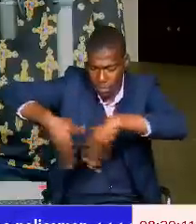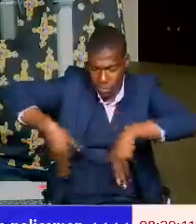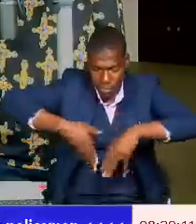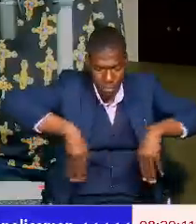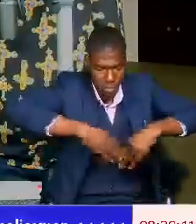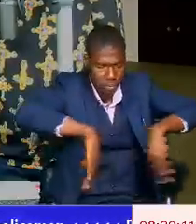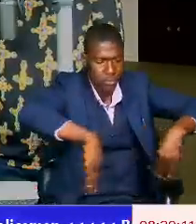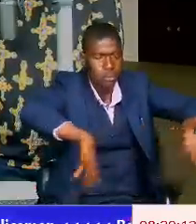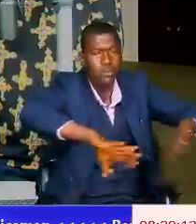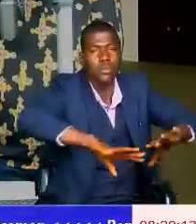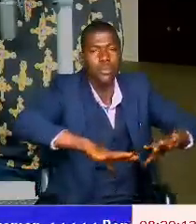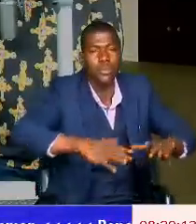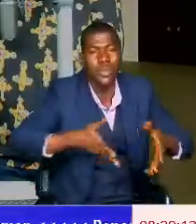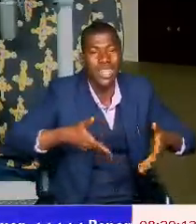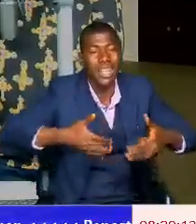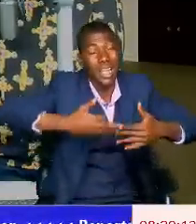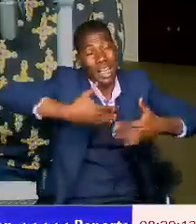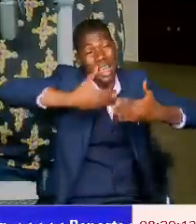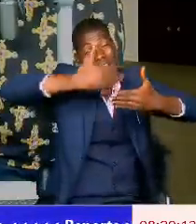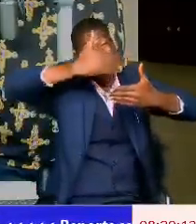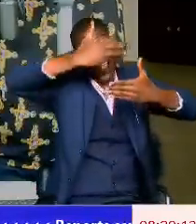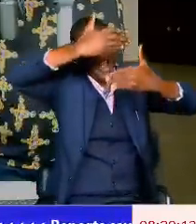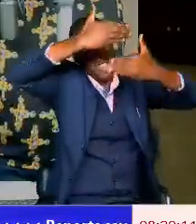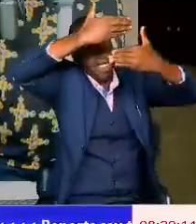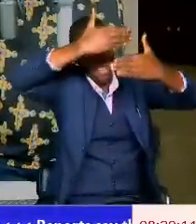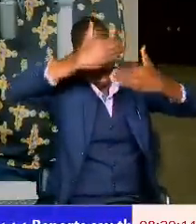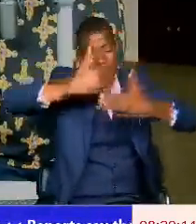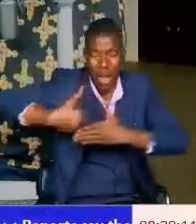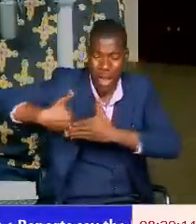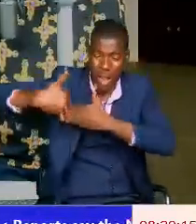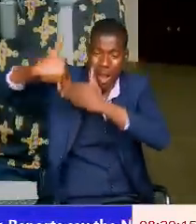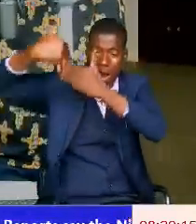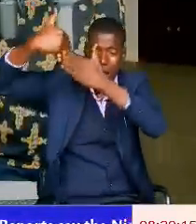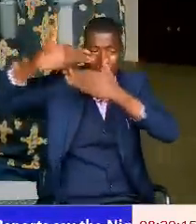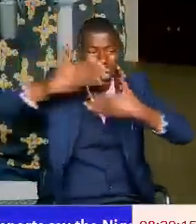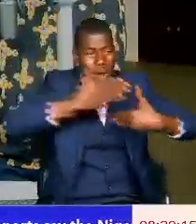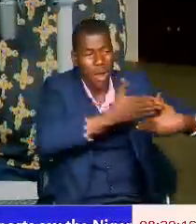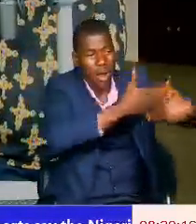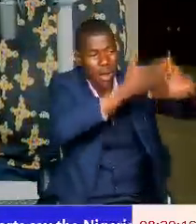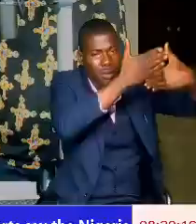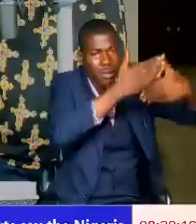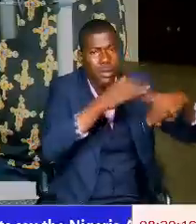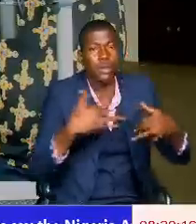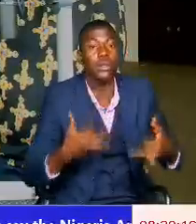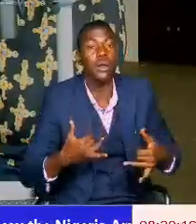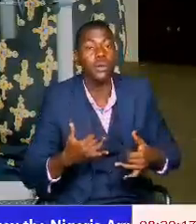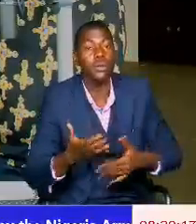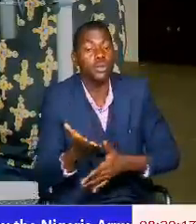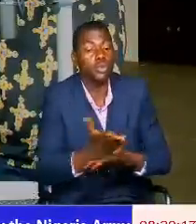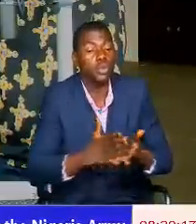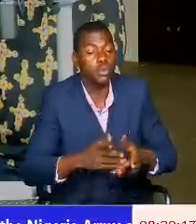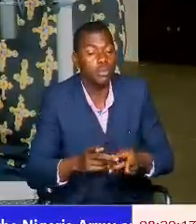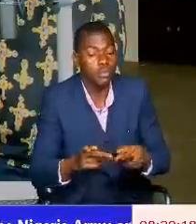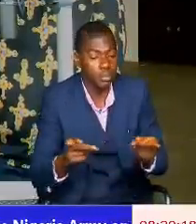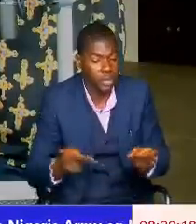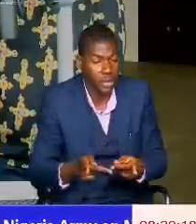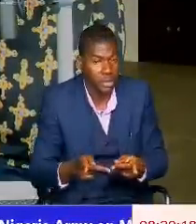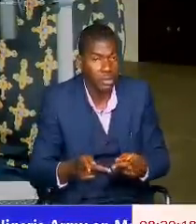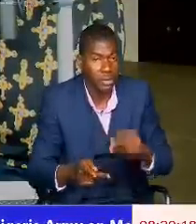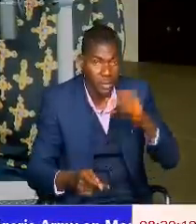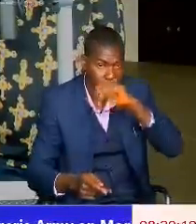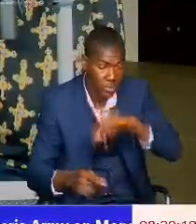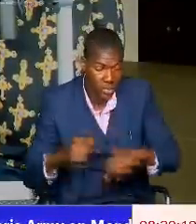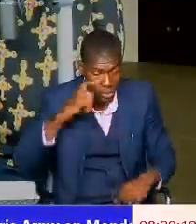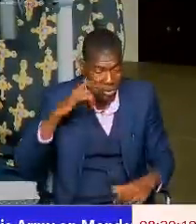construction company, fence, make a yard. For instance, that yard, it get areas where black people know they go. Now, there,